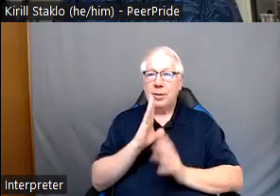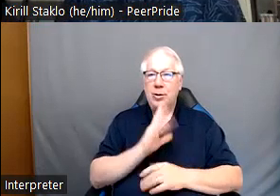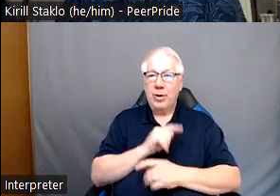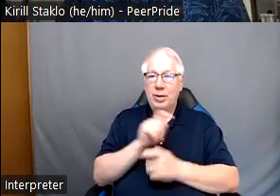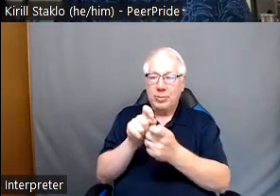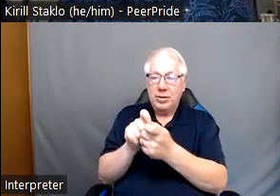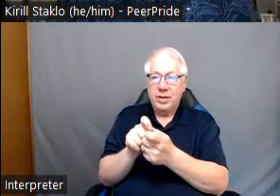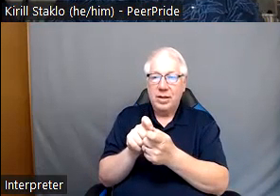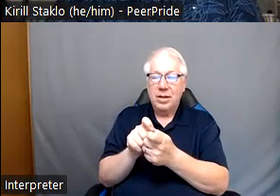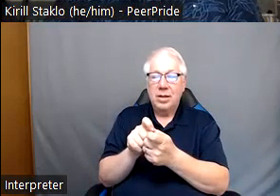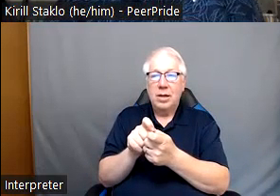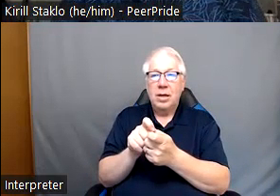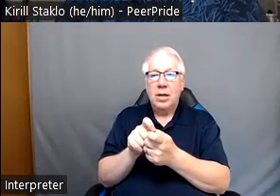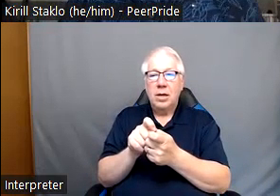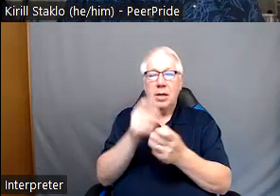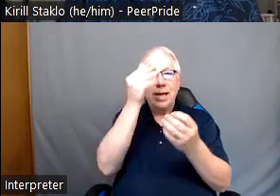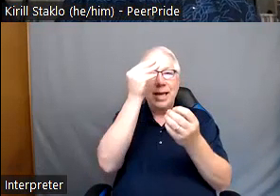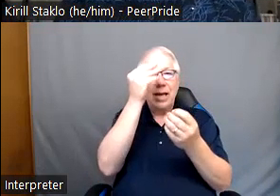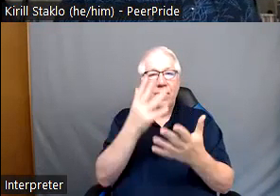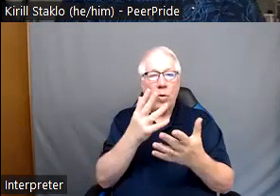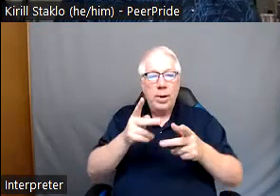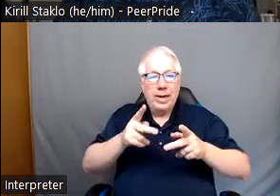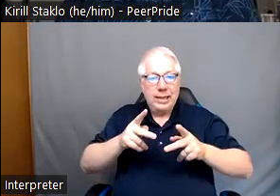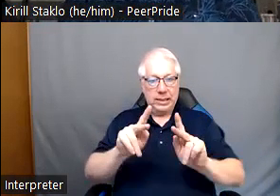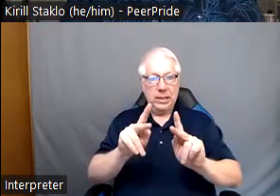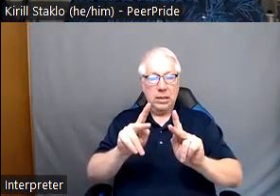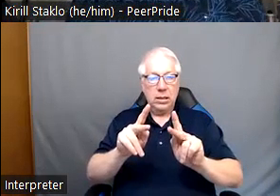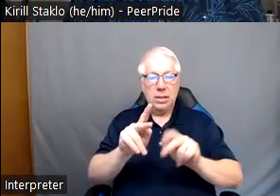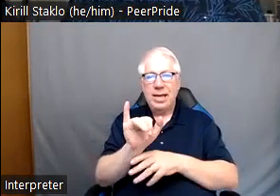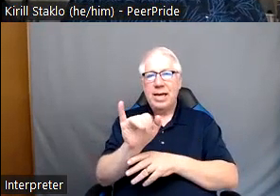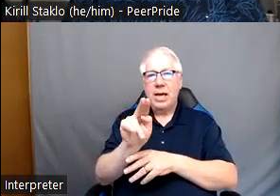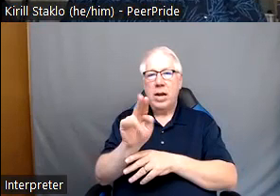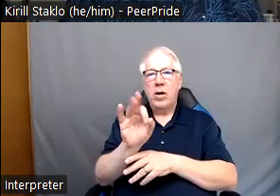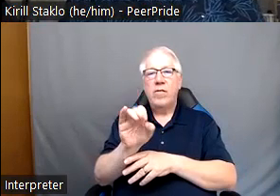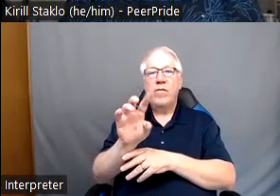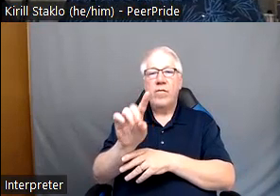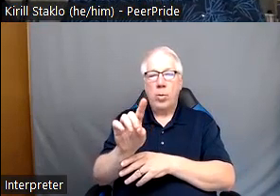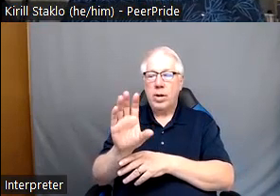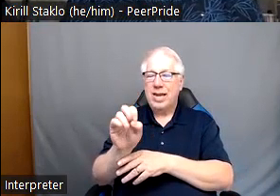is informed consent, specifically in crisis related care,